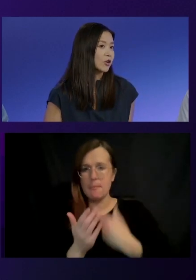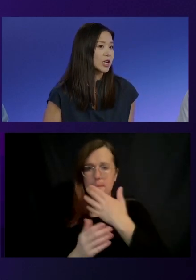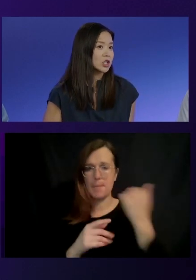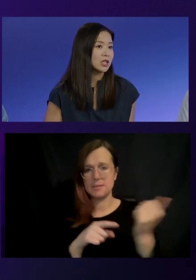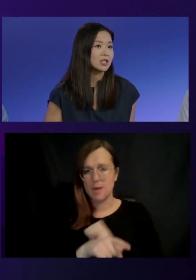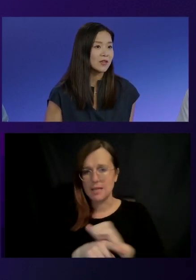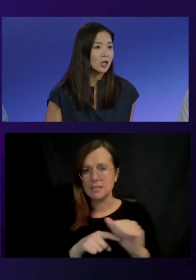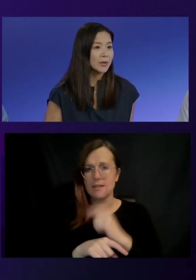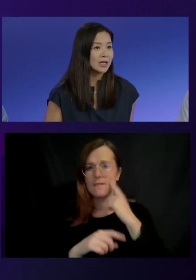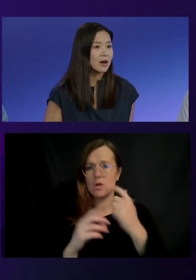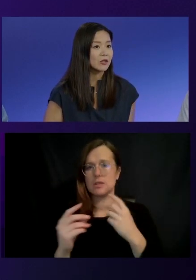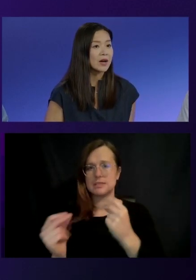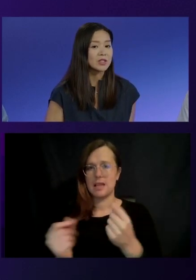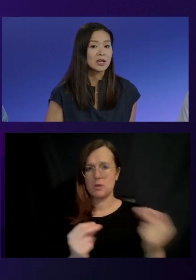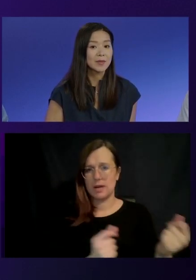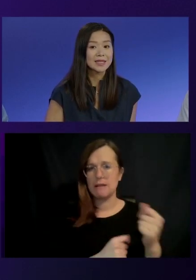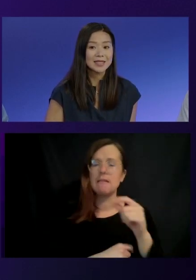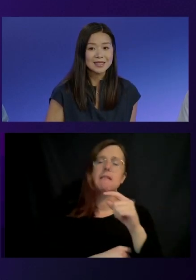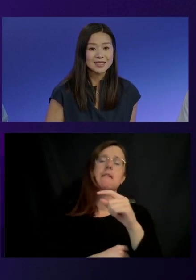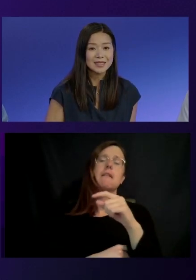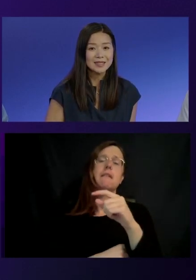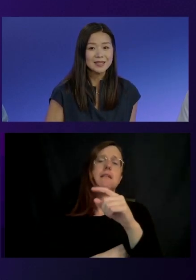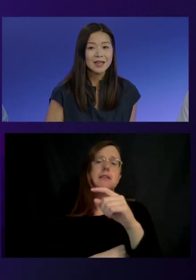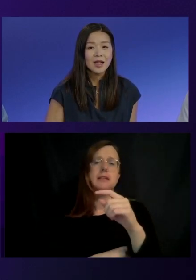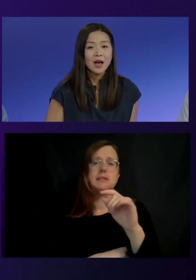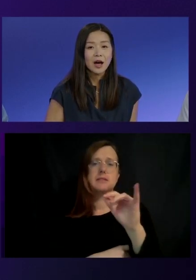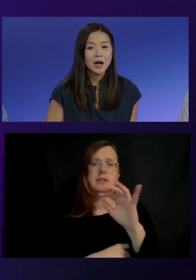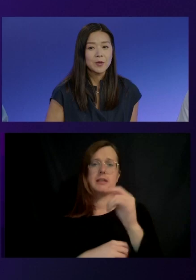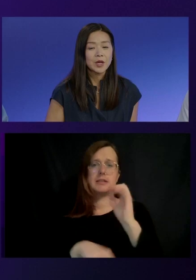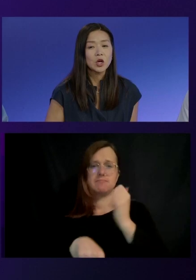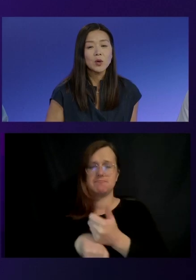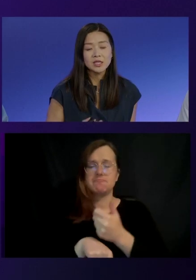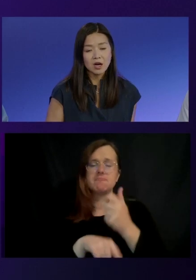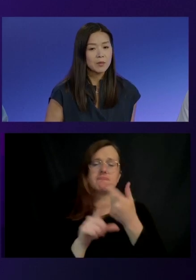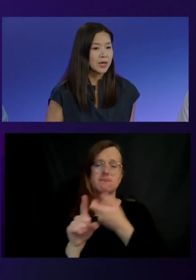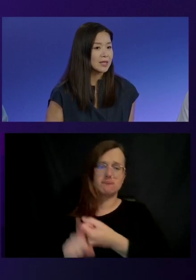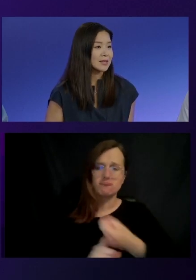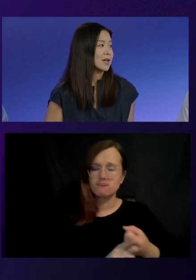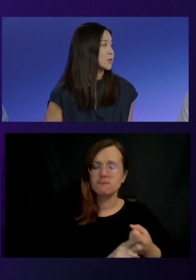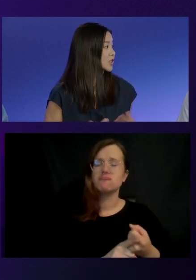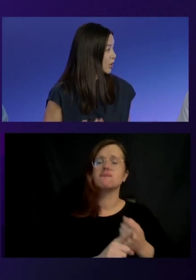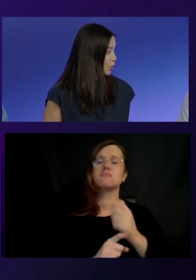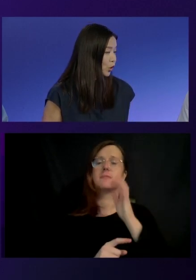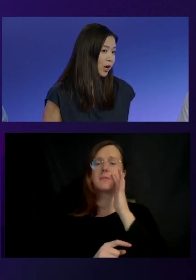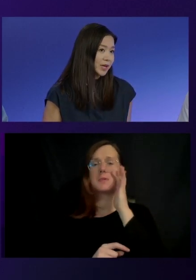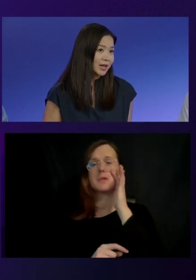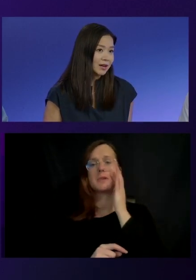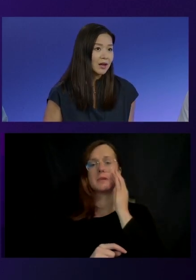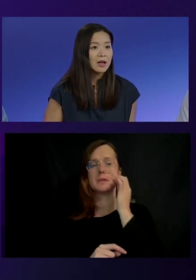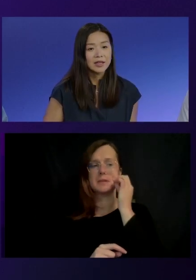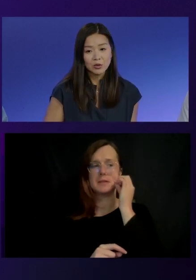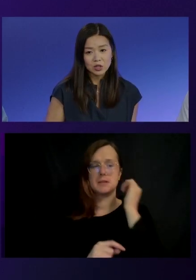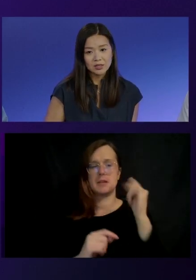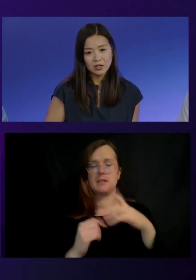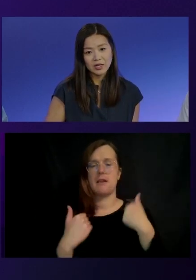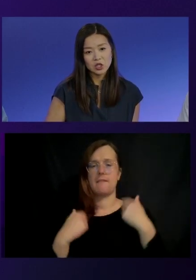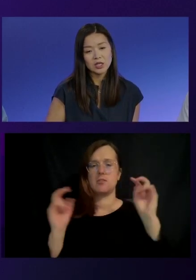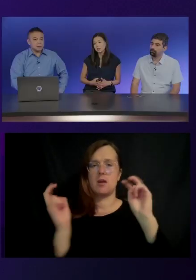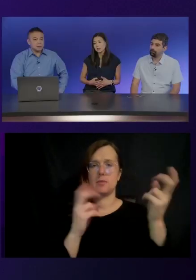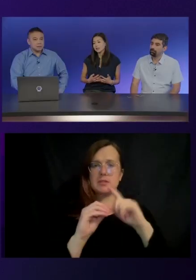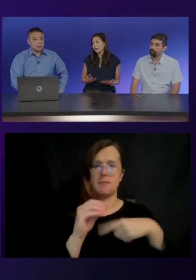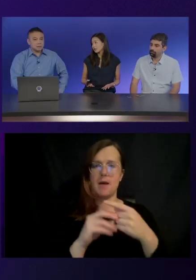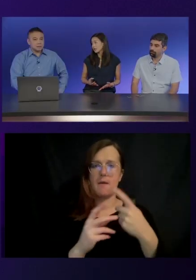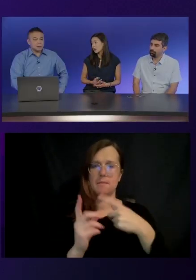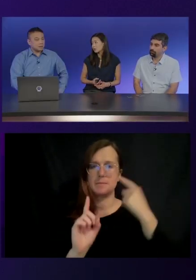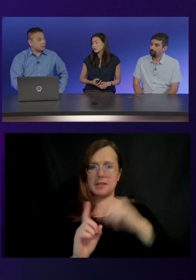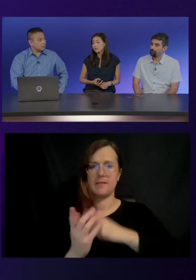accelerating migration and development on Graviton-based instances, and go into topics like specific programming, language